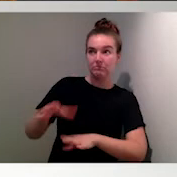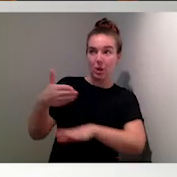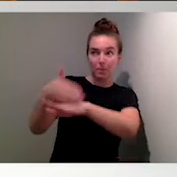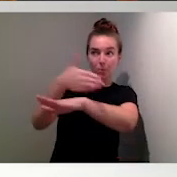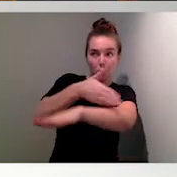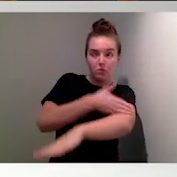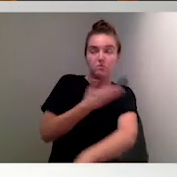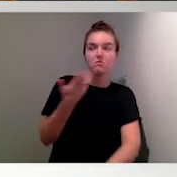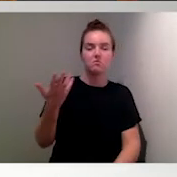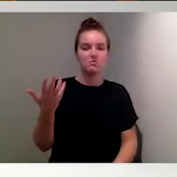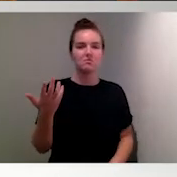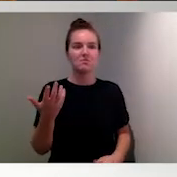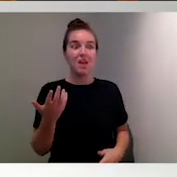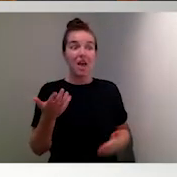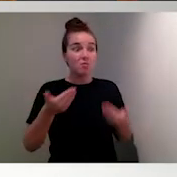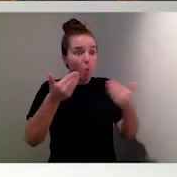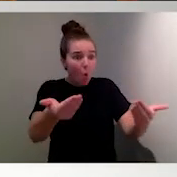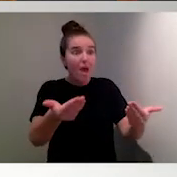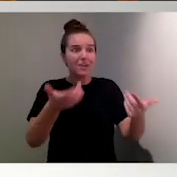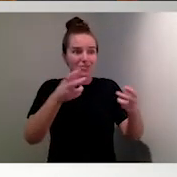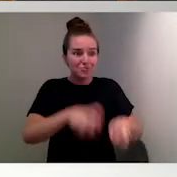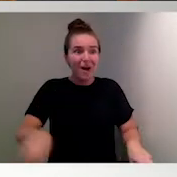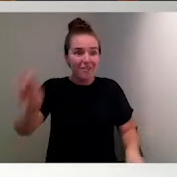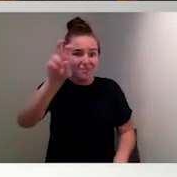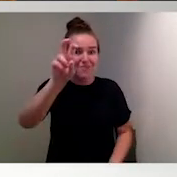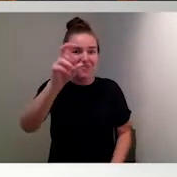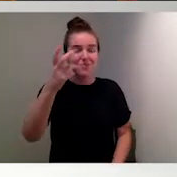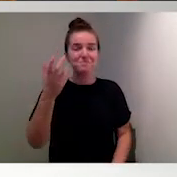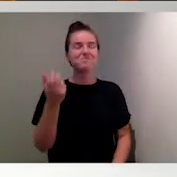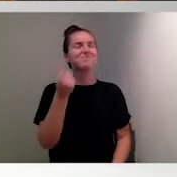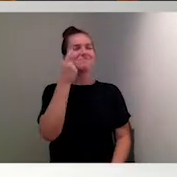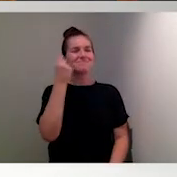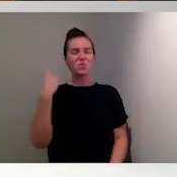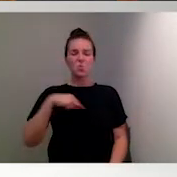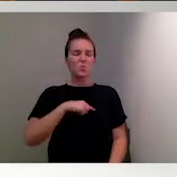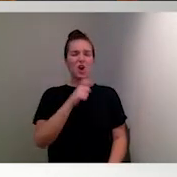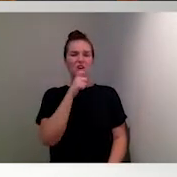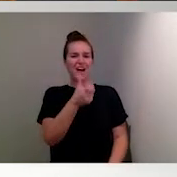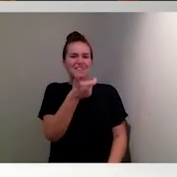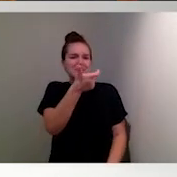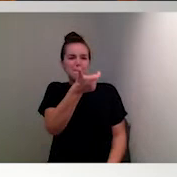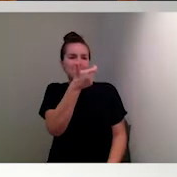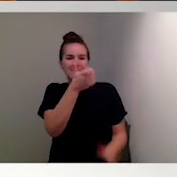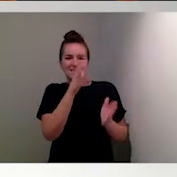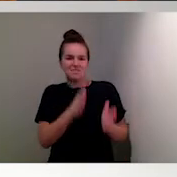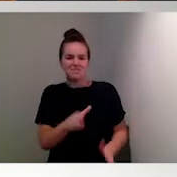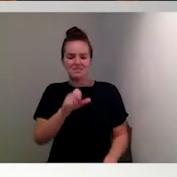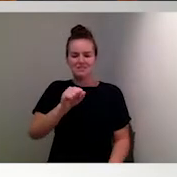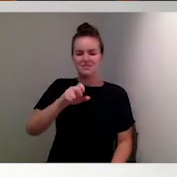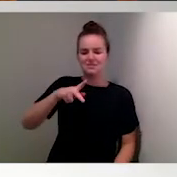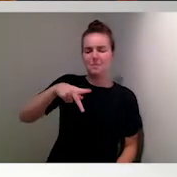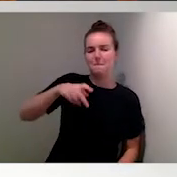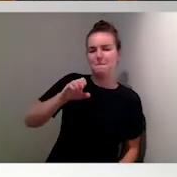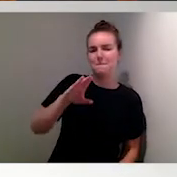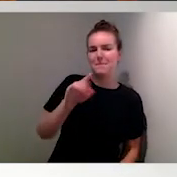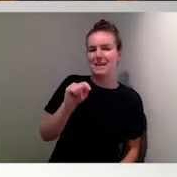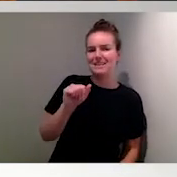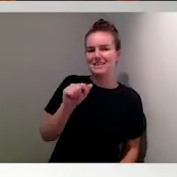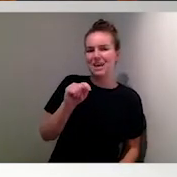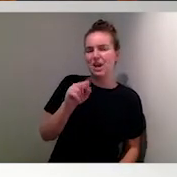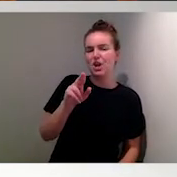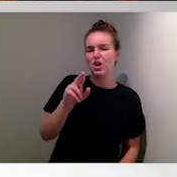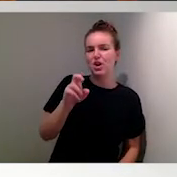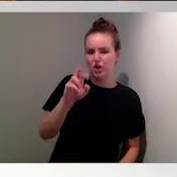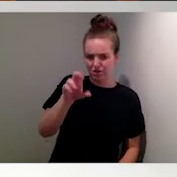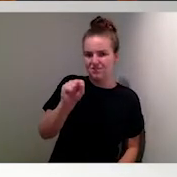spectators. I had someone yesterday who hasn't always been in a chair, had an